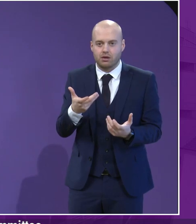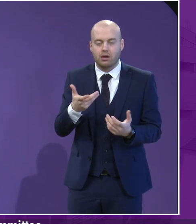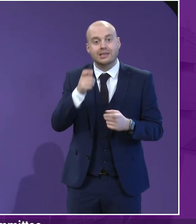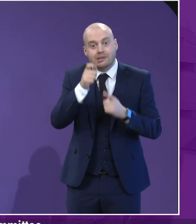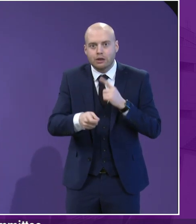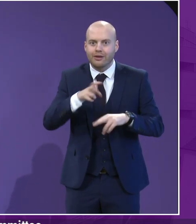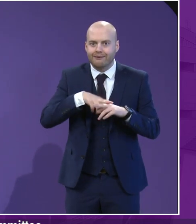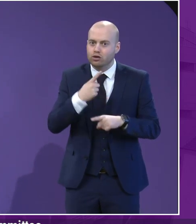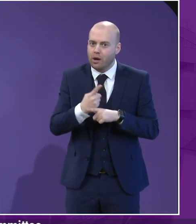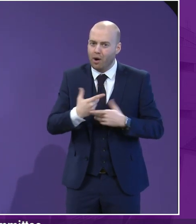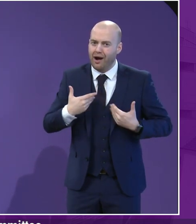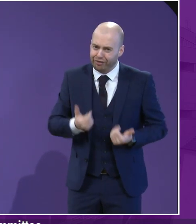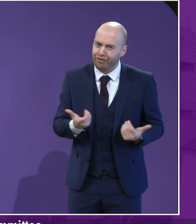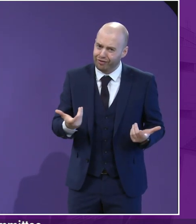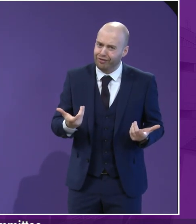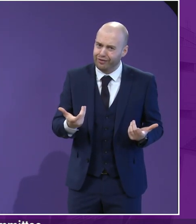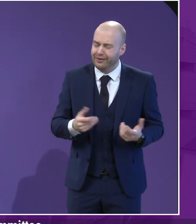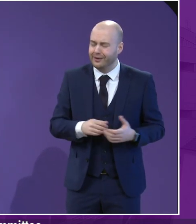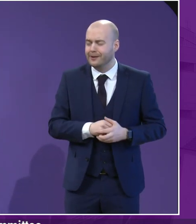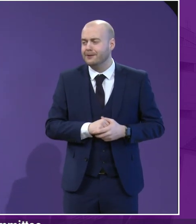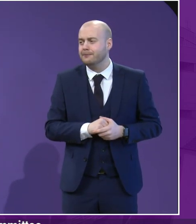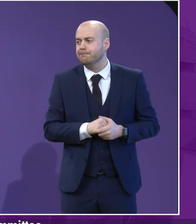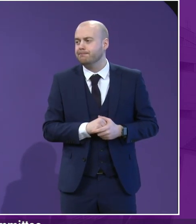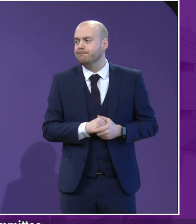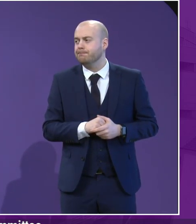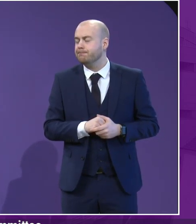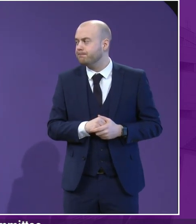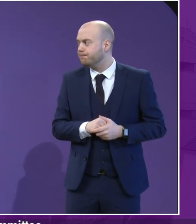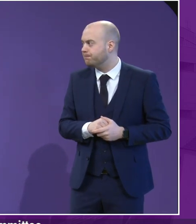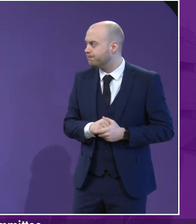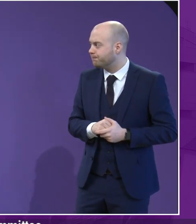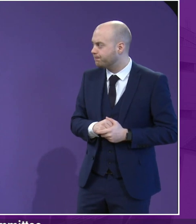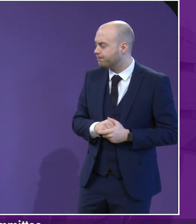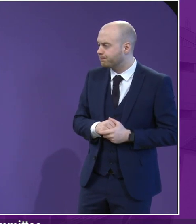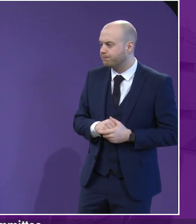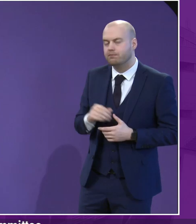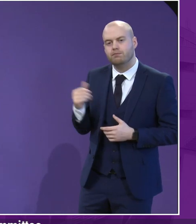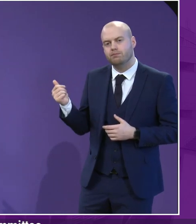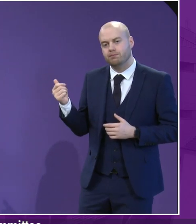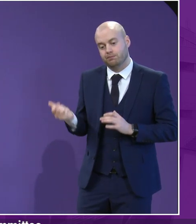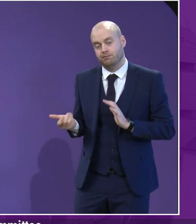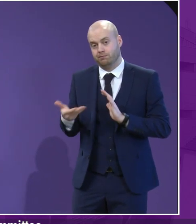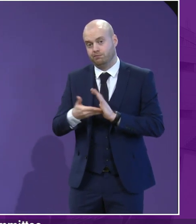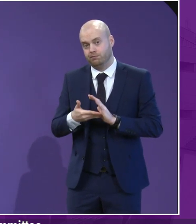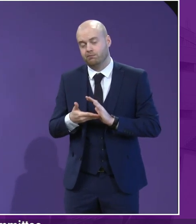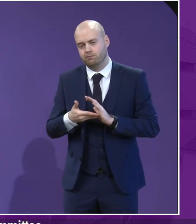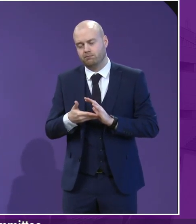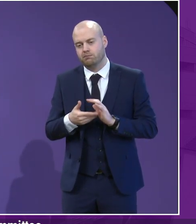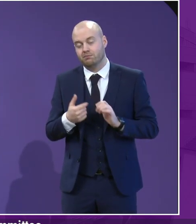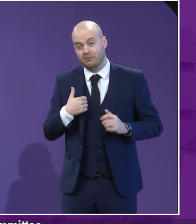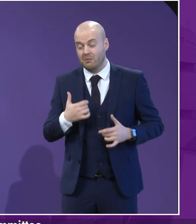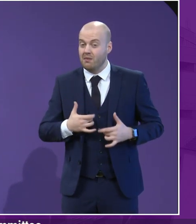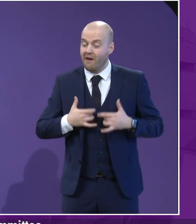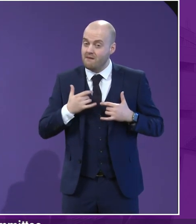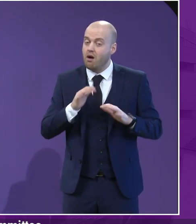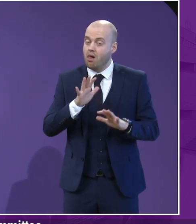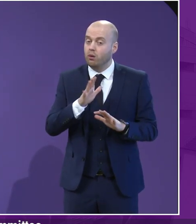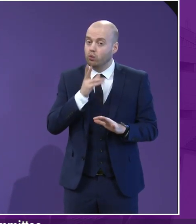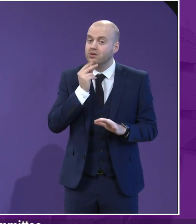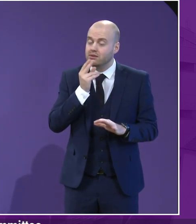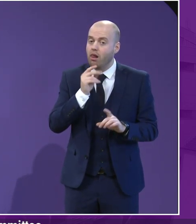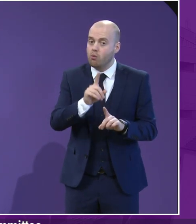health and your education. That's a key example of these inflexible policies, you know, where they're indirectly discriminating against students. They're not